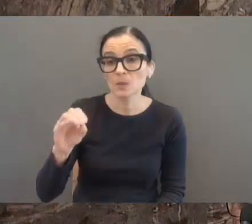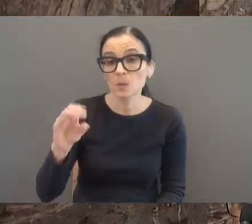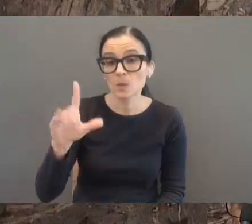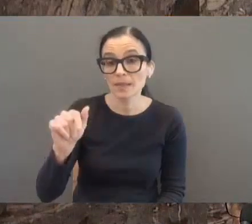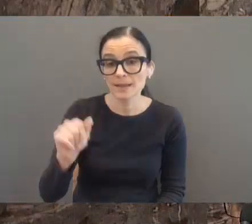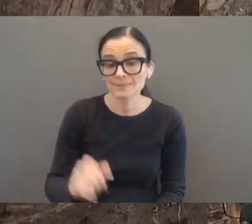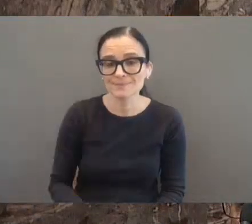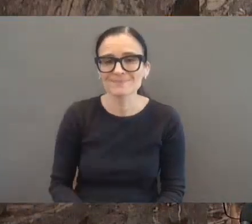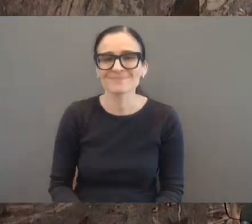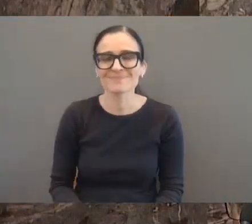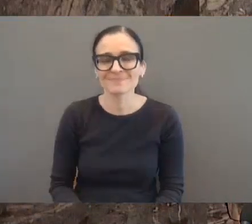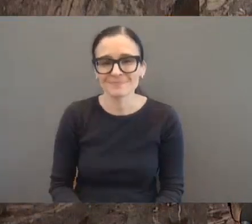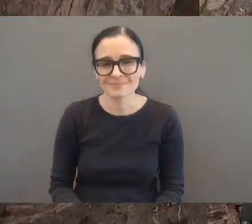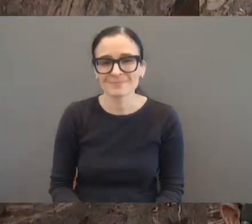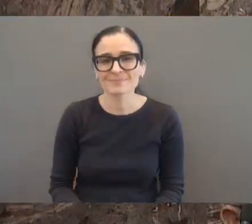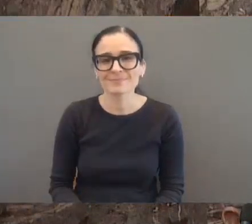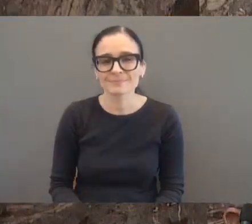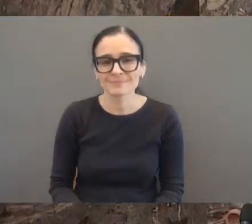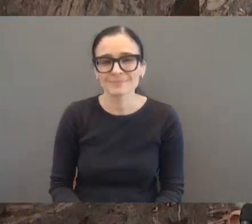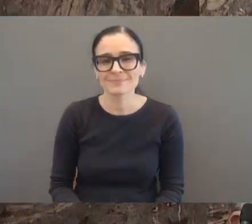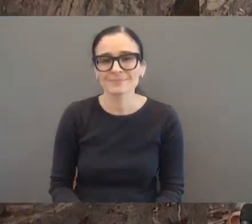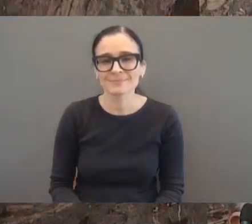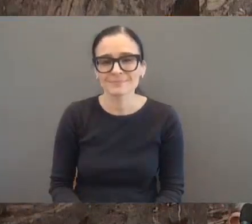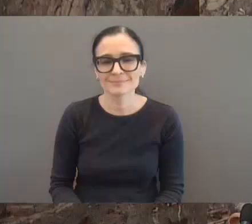I'd like to apologize, but I won't.